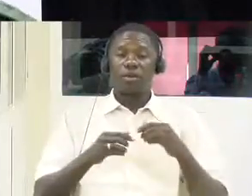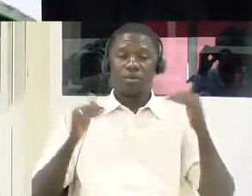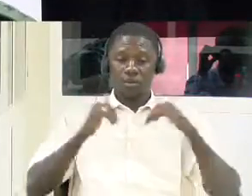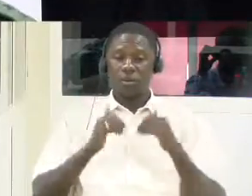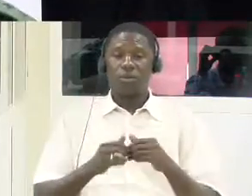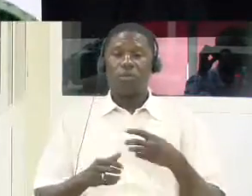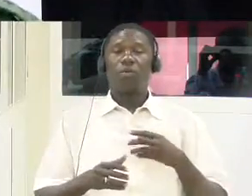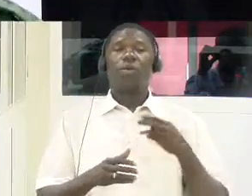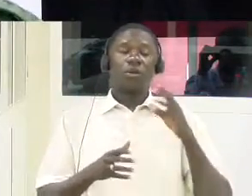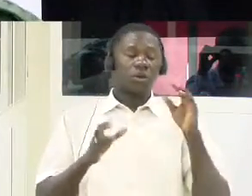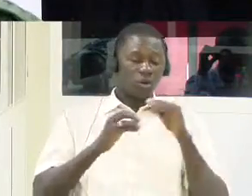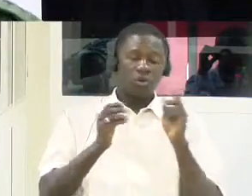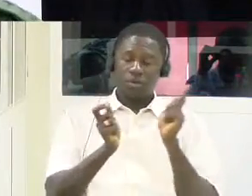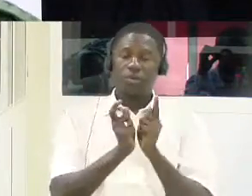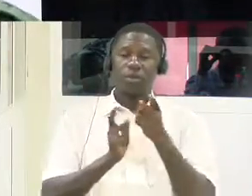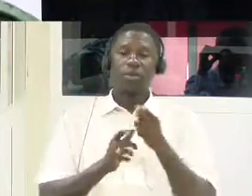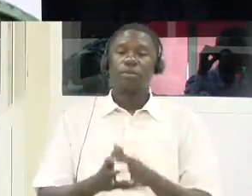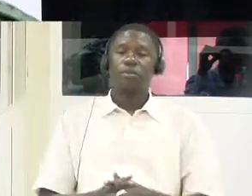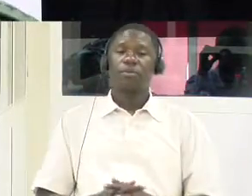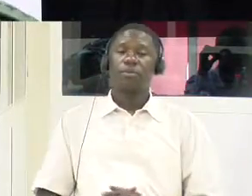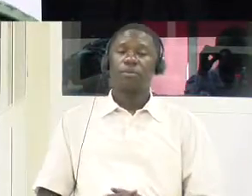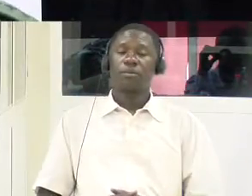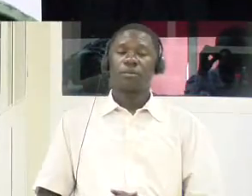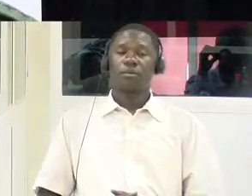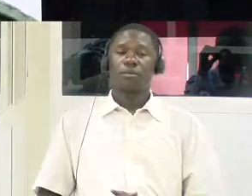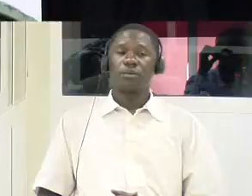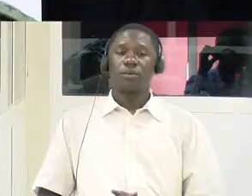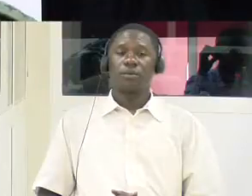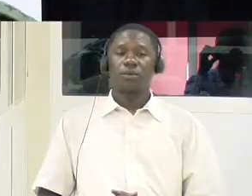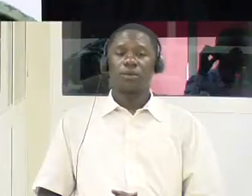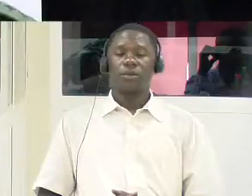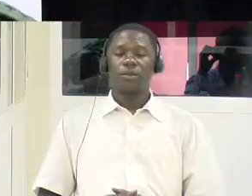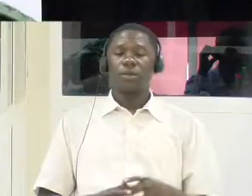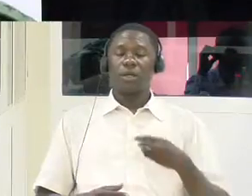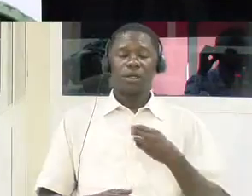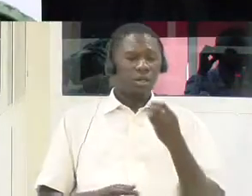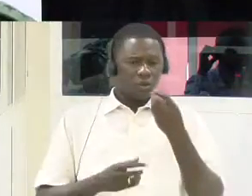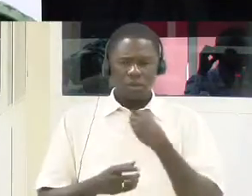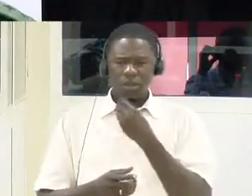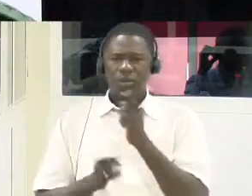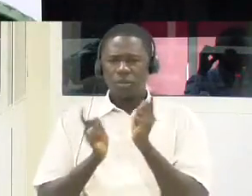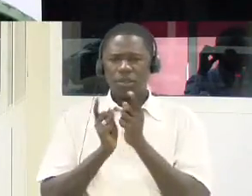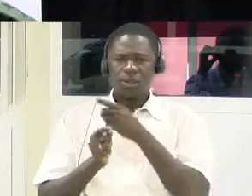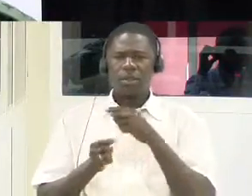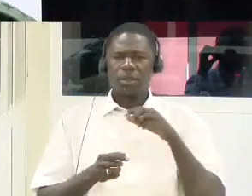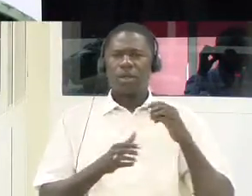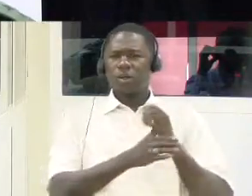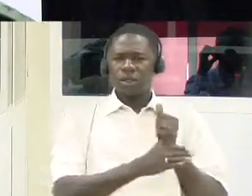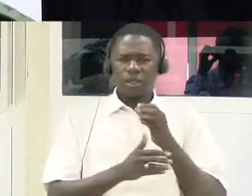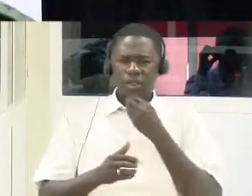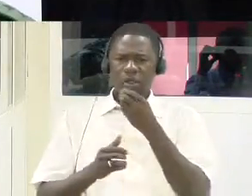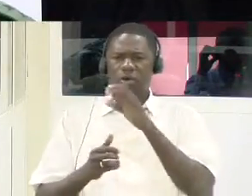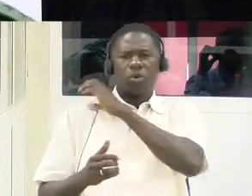meet them. So when I went, I met the adjutant at the gate. He said that, sir, but commander said, he said the tension is